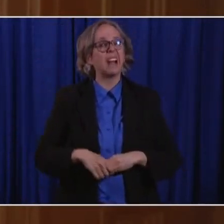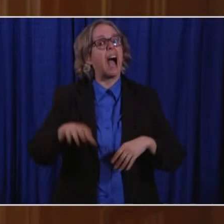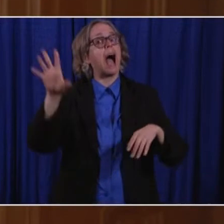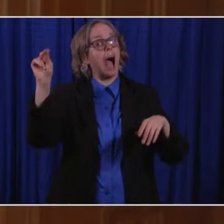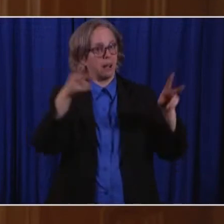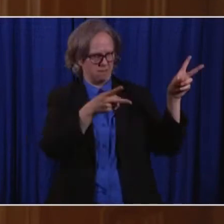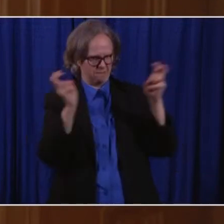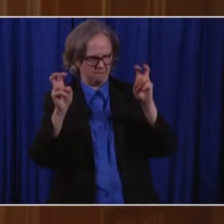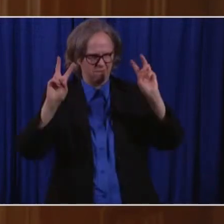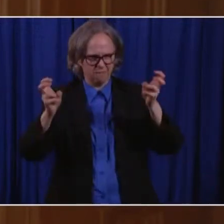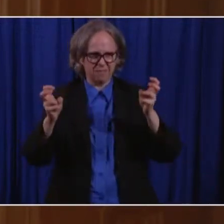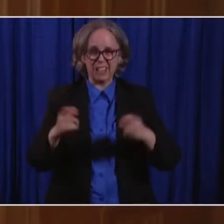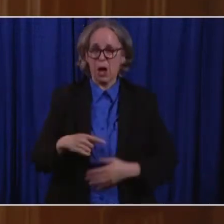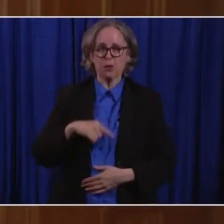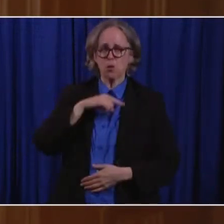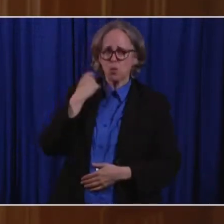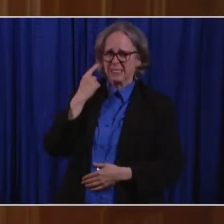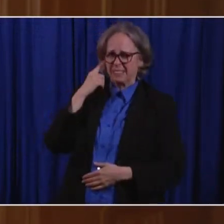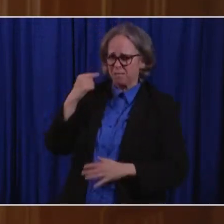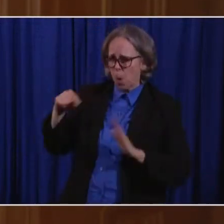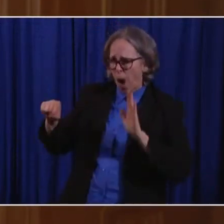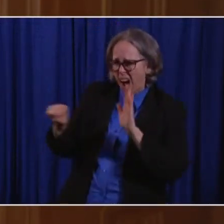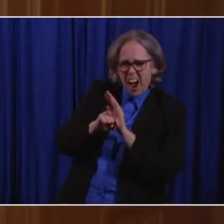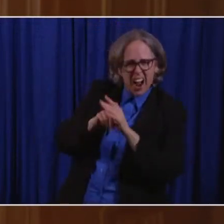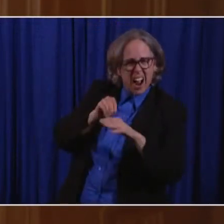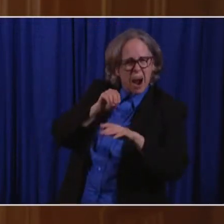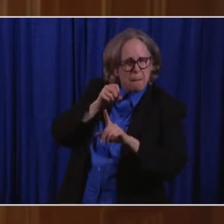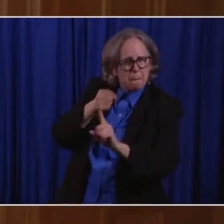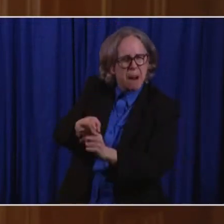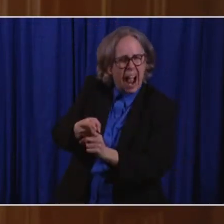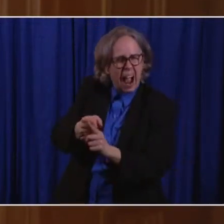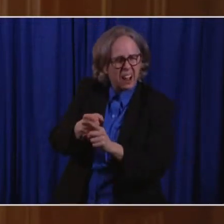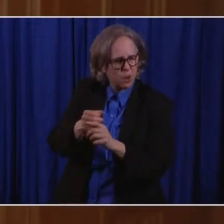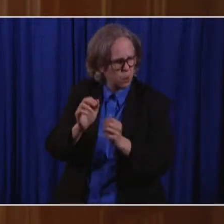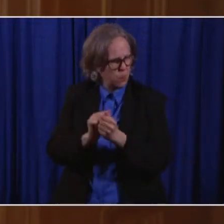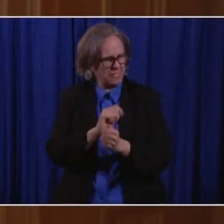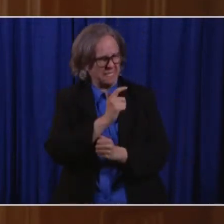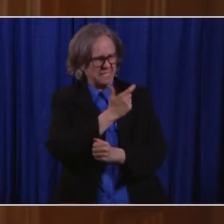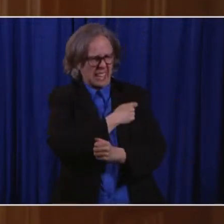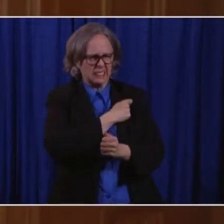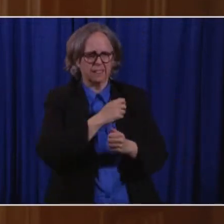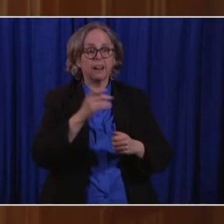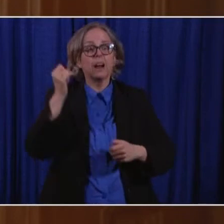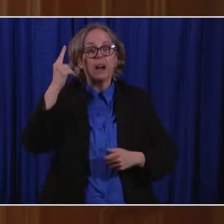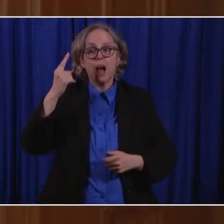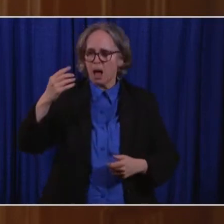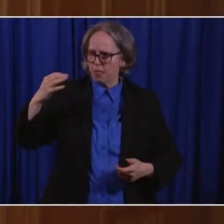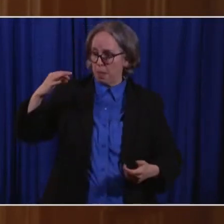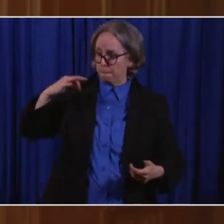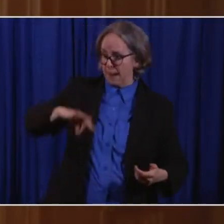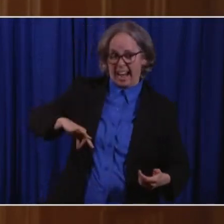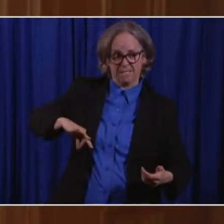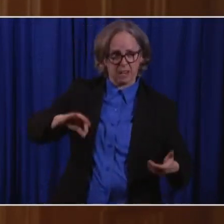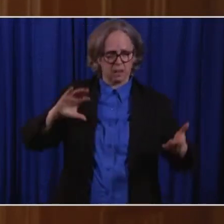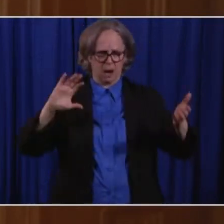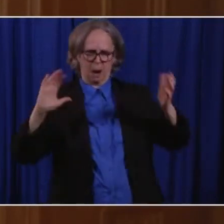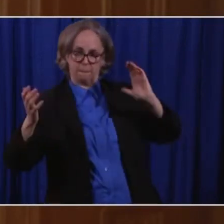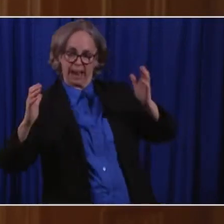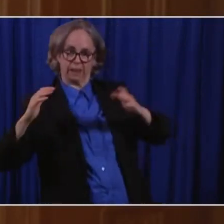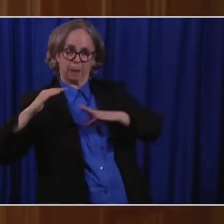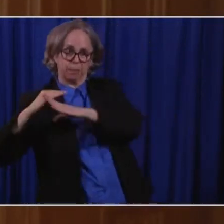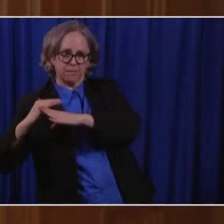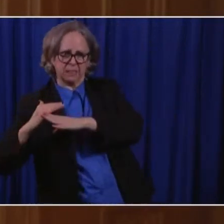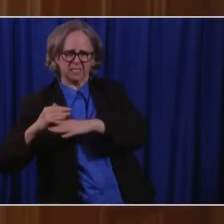side effect is so minimal compared to the benefit of preventing a potentially serious and or